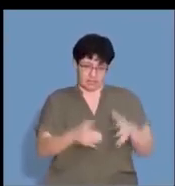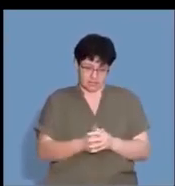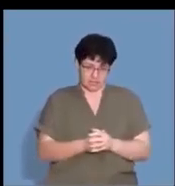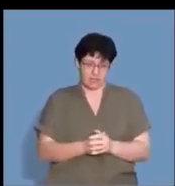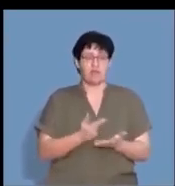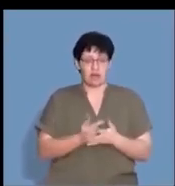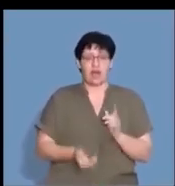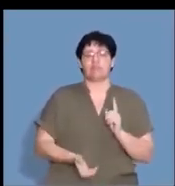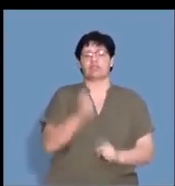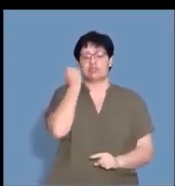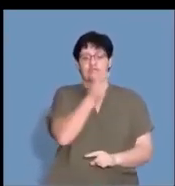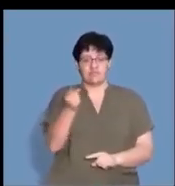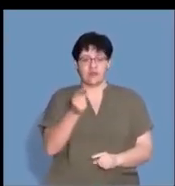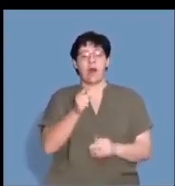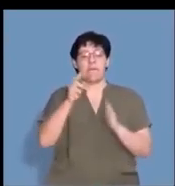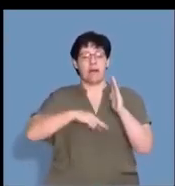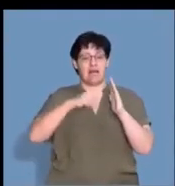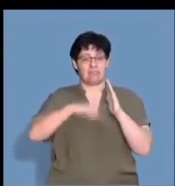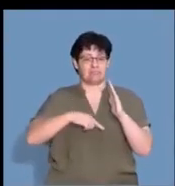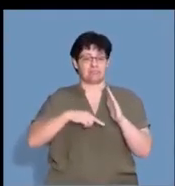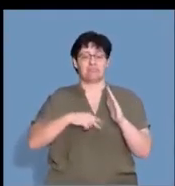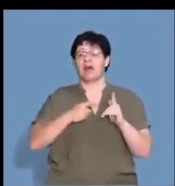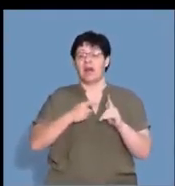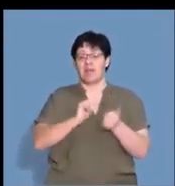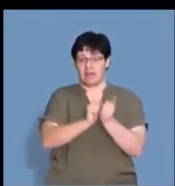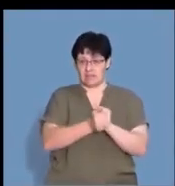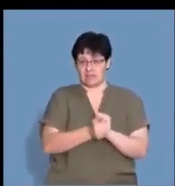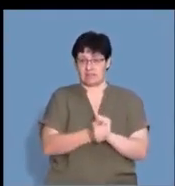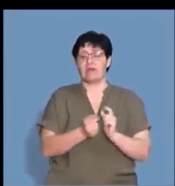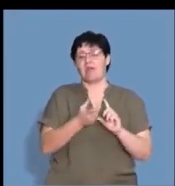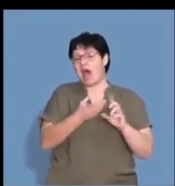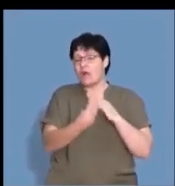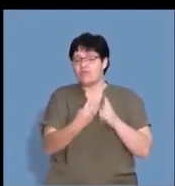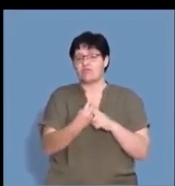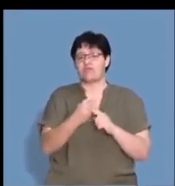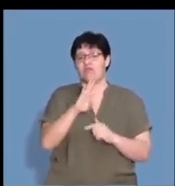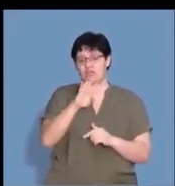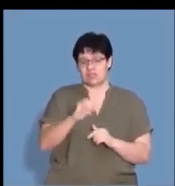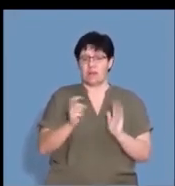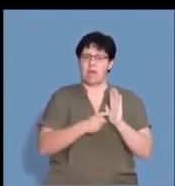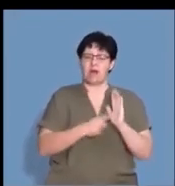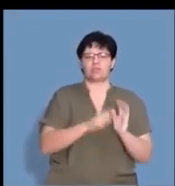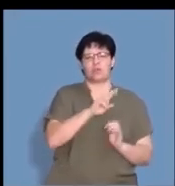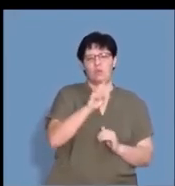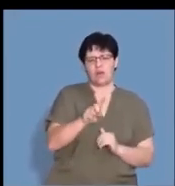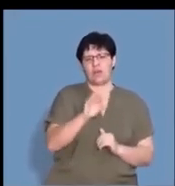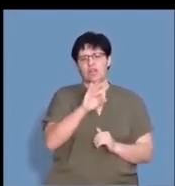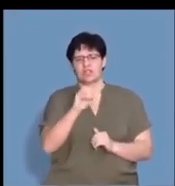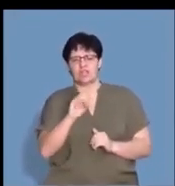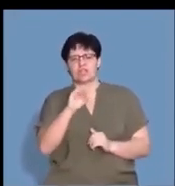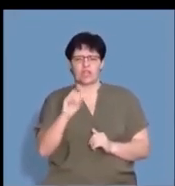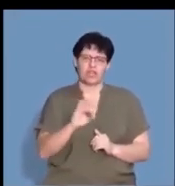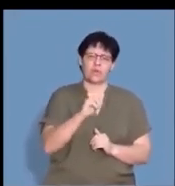for mathematical literacy, a revision class assessment out of 40. And the marks are 21, 30, 30,